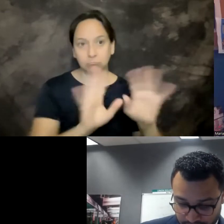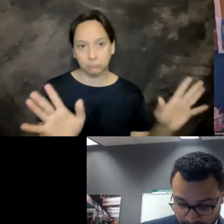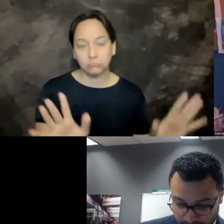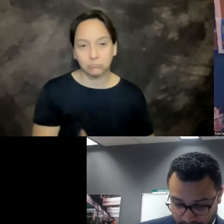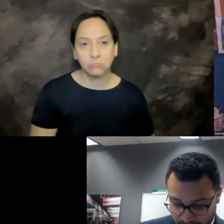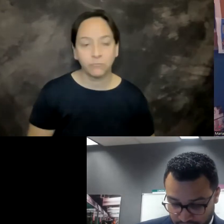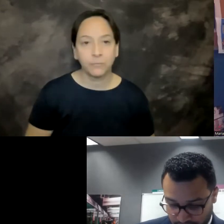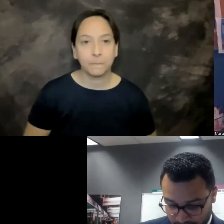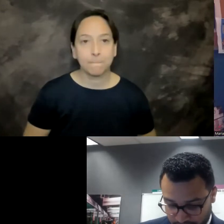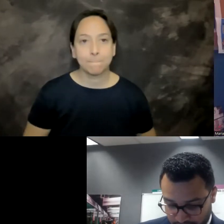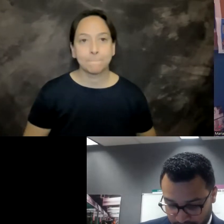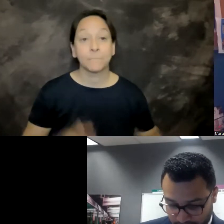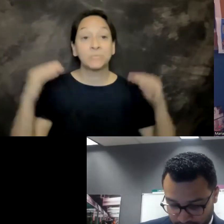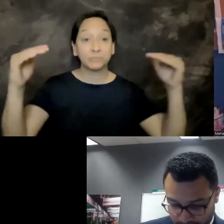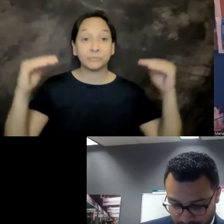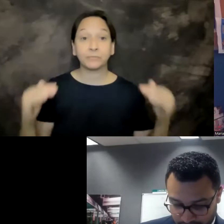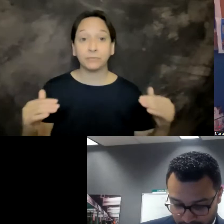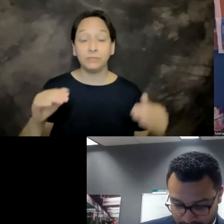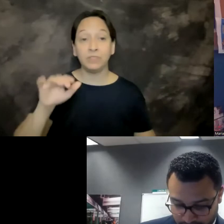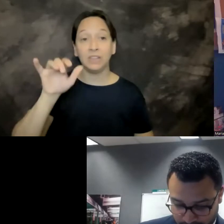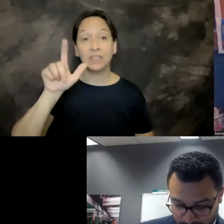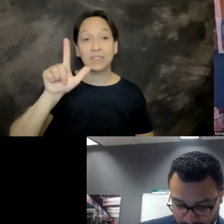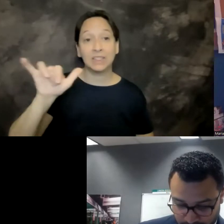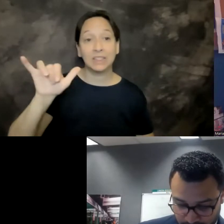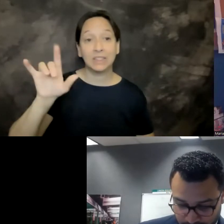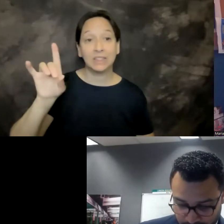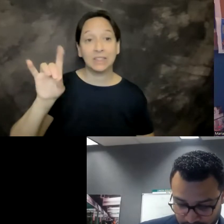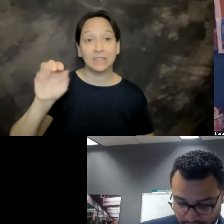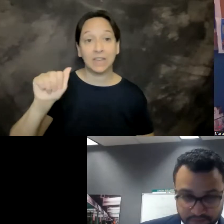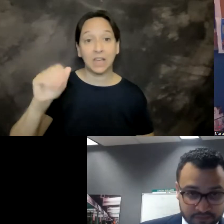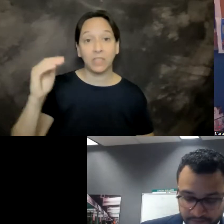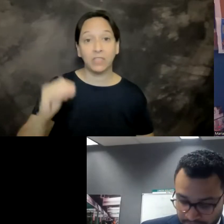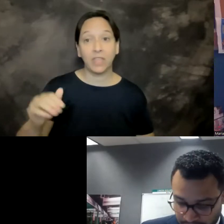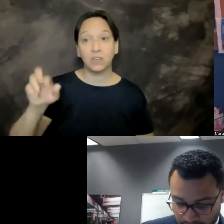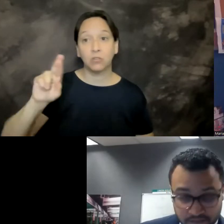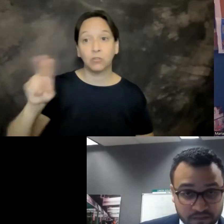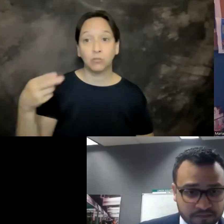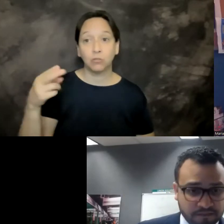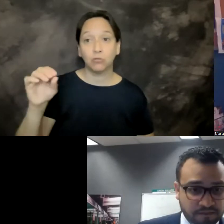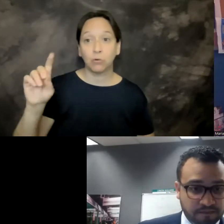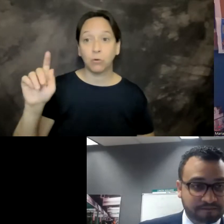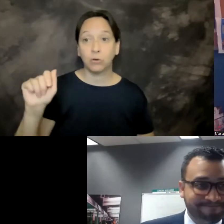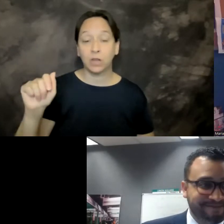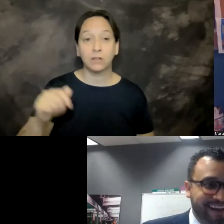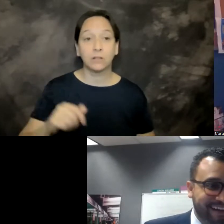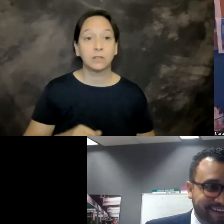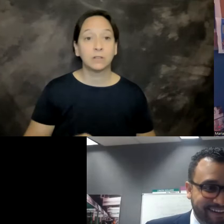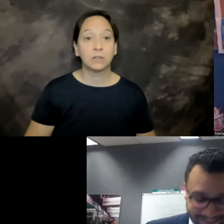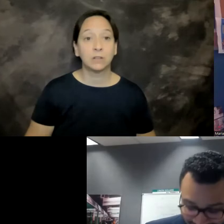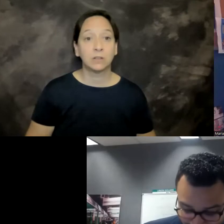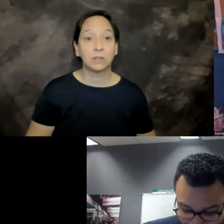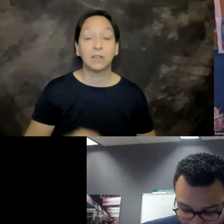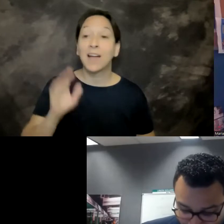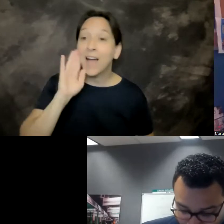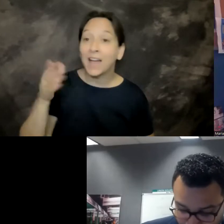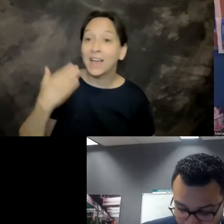Let's go to Lydia and then Rhoda. Hello, hi. My name's